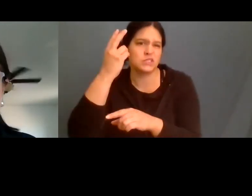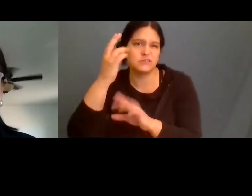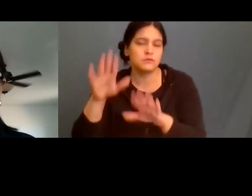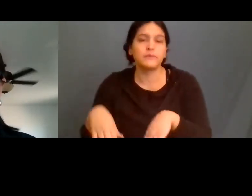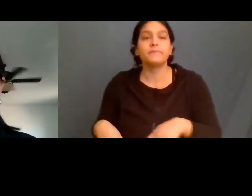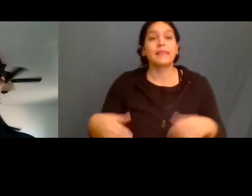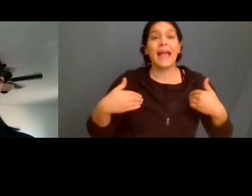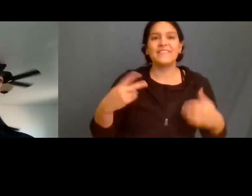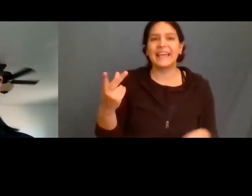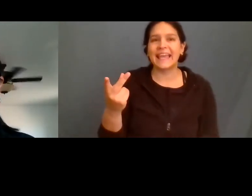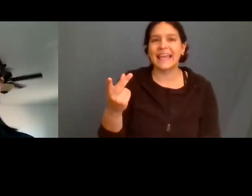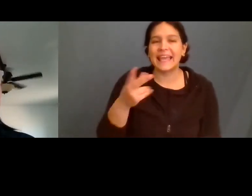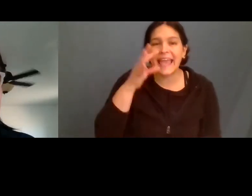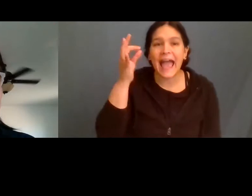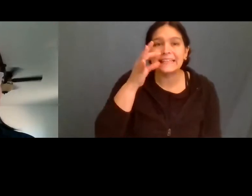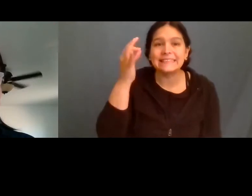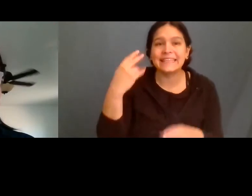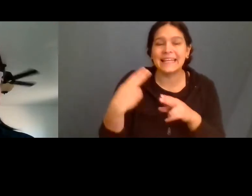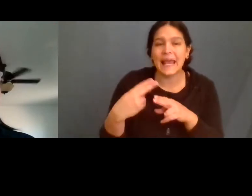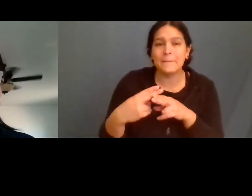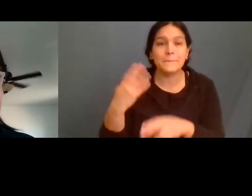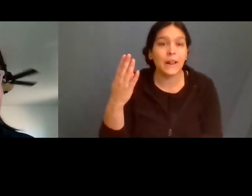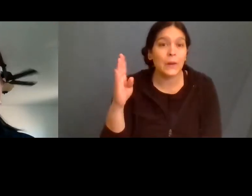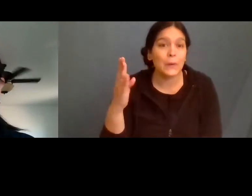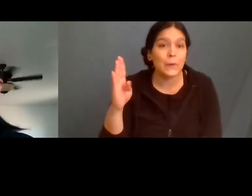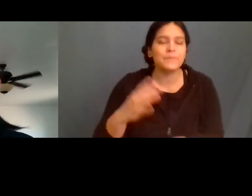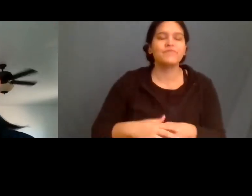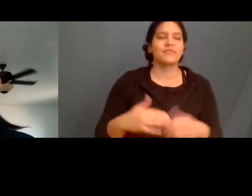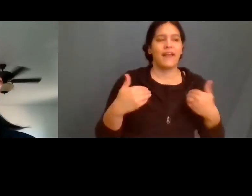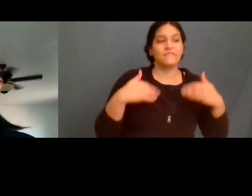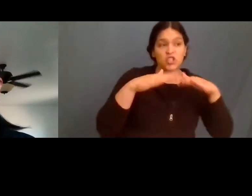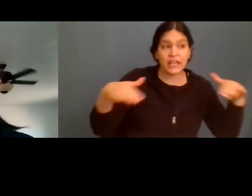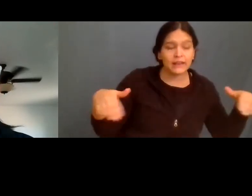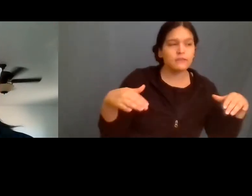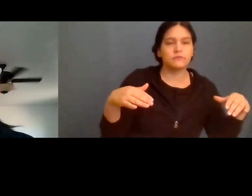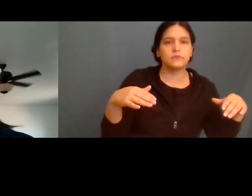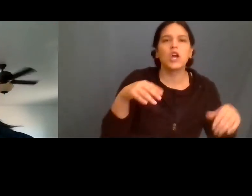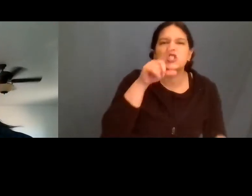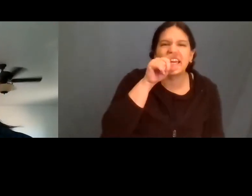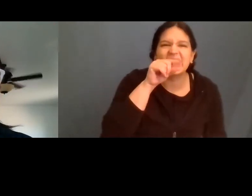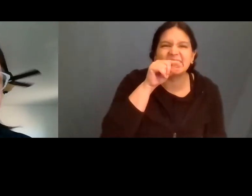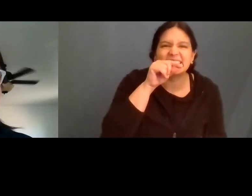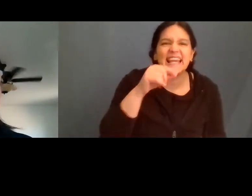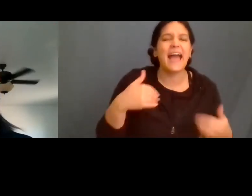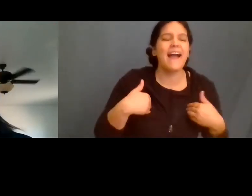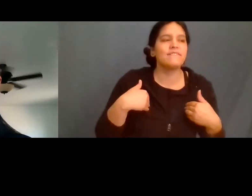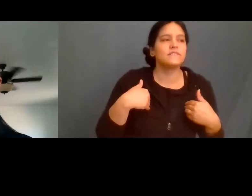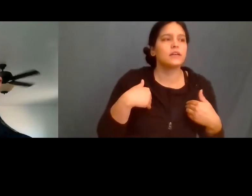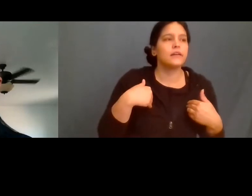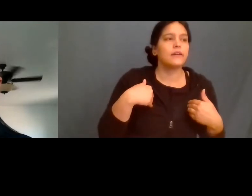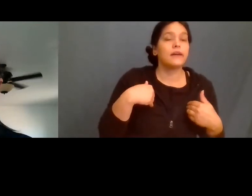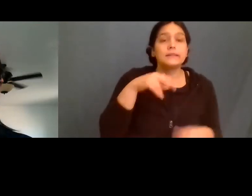named Blue. We have chickens. We do our own eggs. We have ducks, cats,